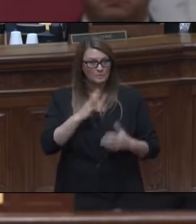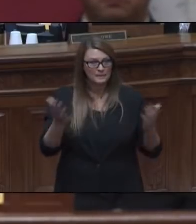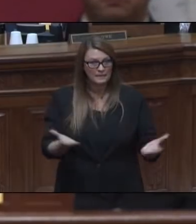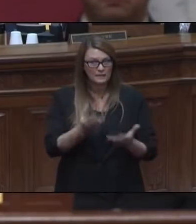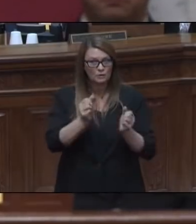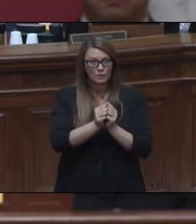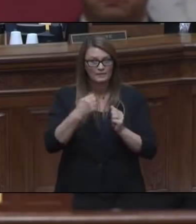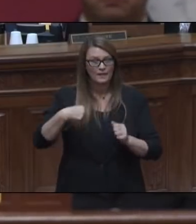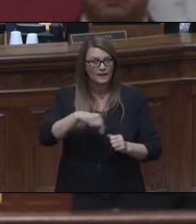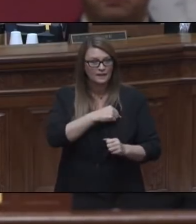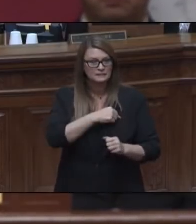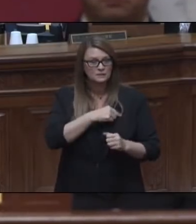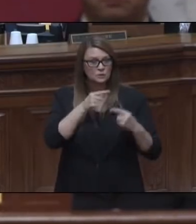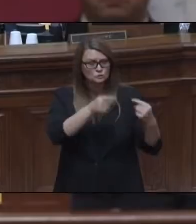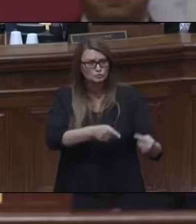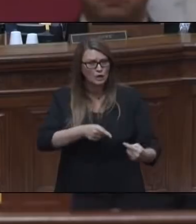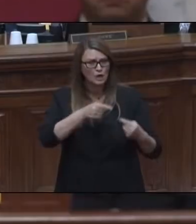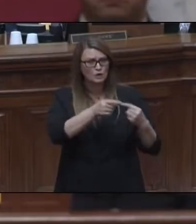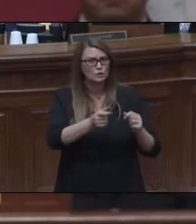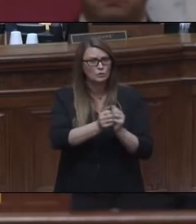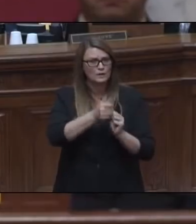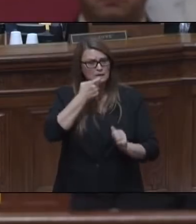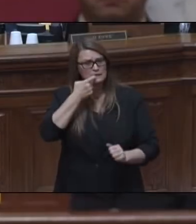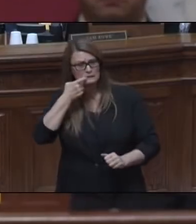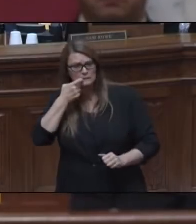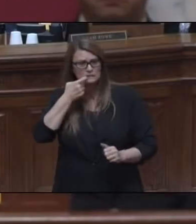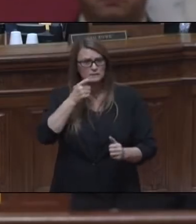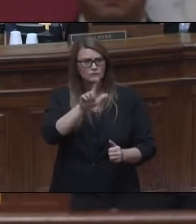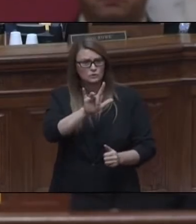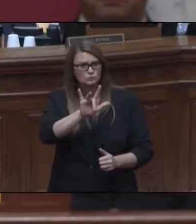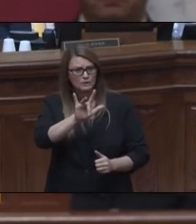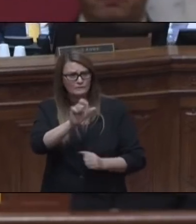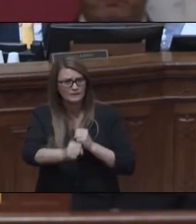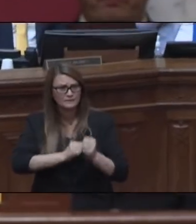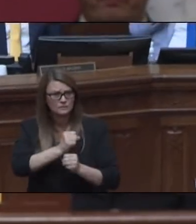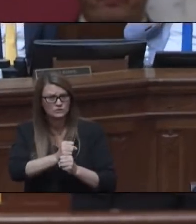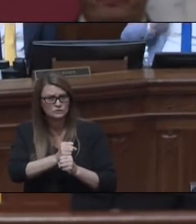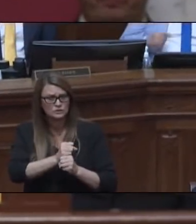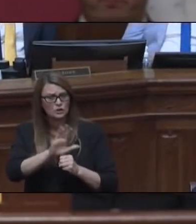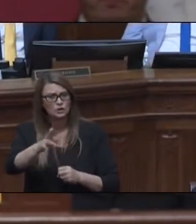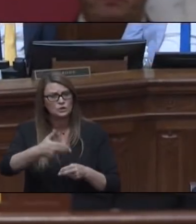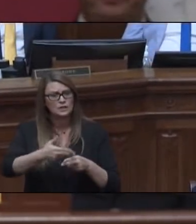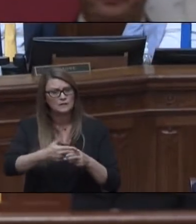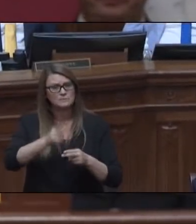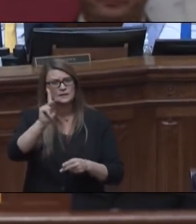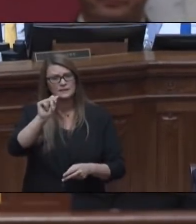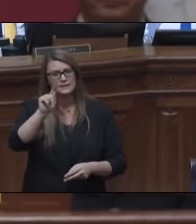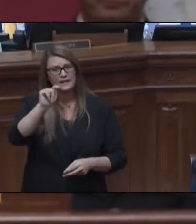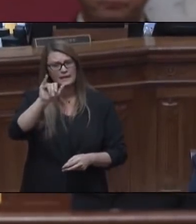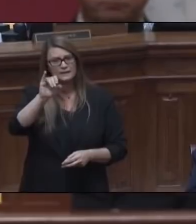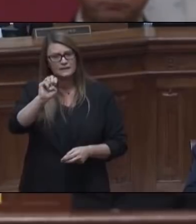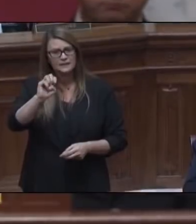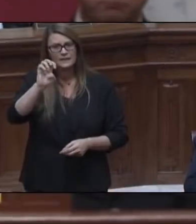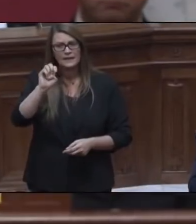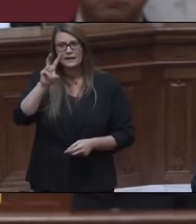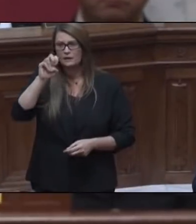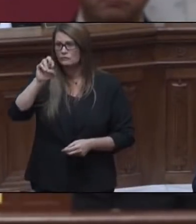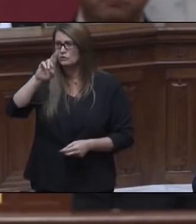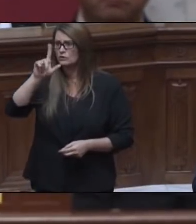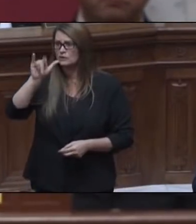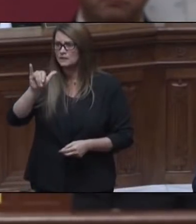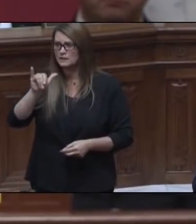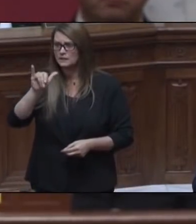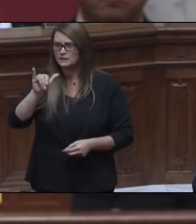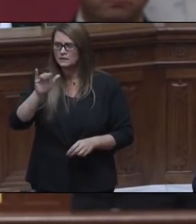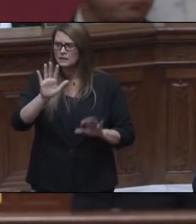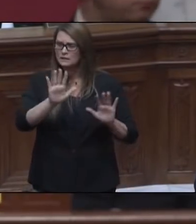has battled an addiction and a problem for 25 years. Her name is Katie Everly.